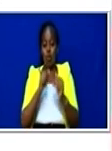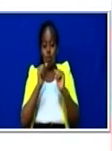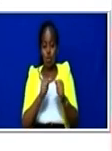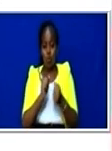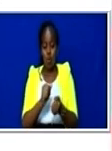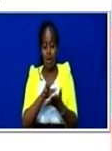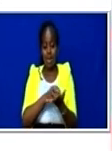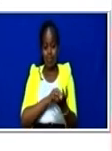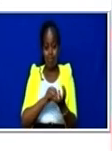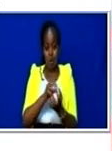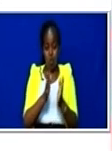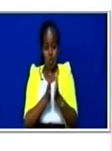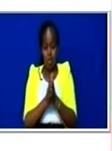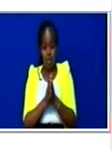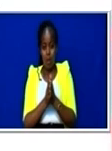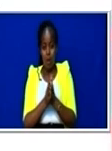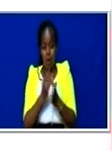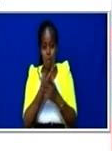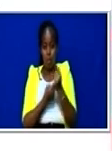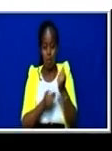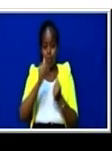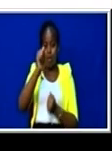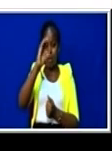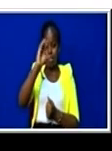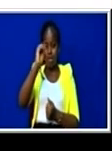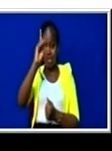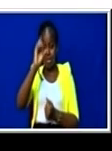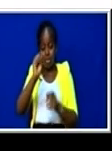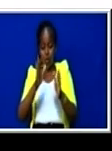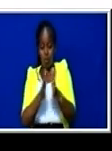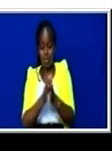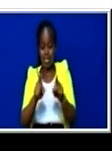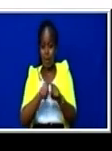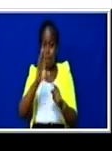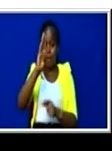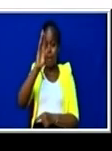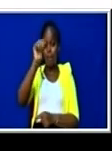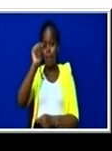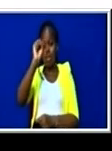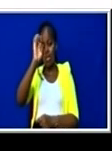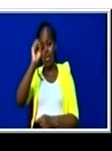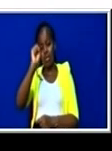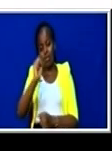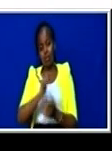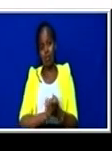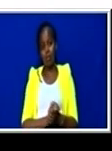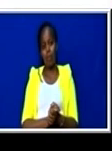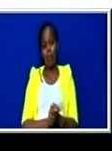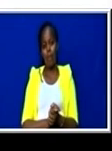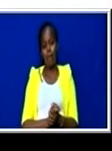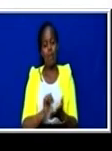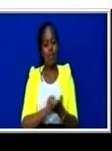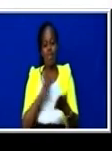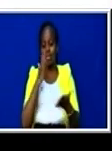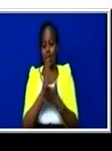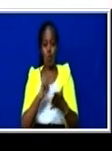both acids and bases. They react in both acids and bases. Okay? Yeah, that is